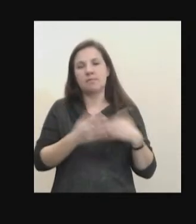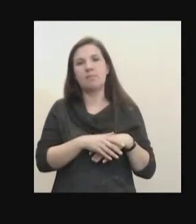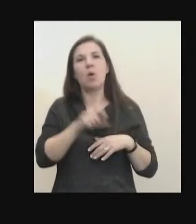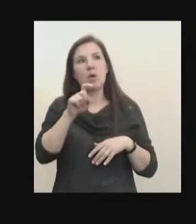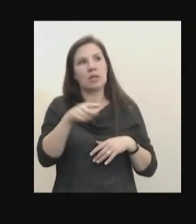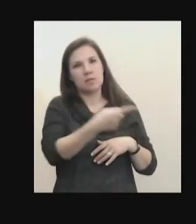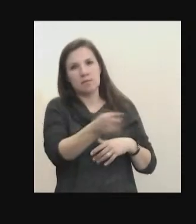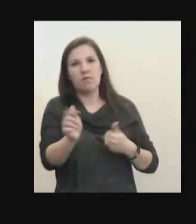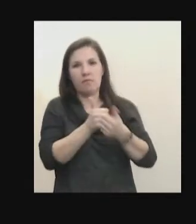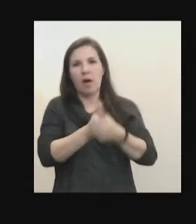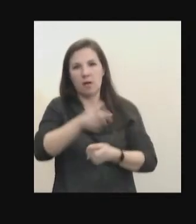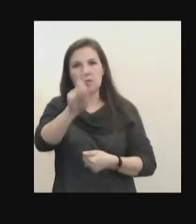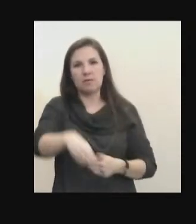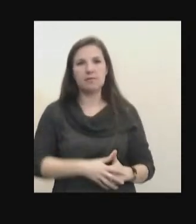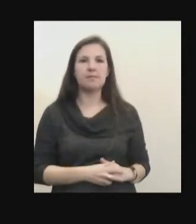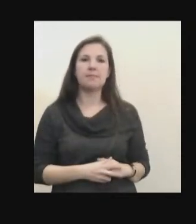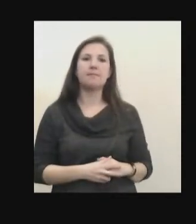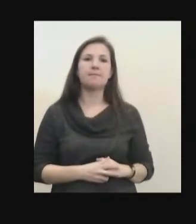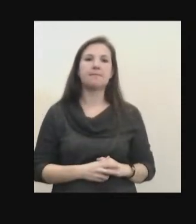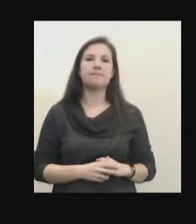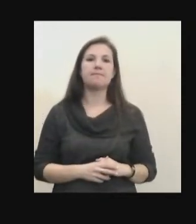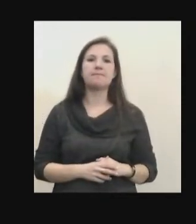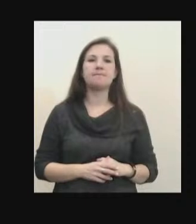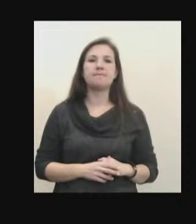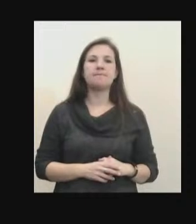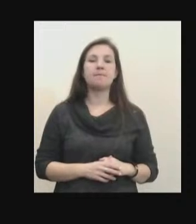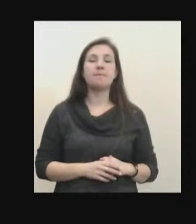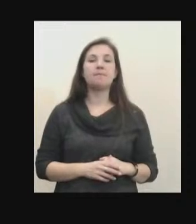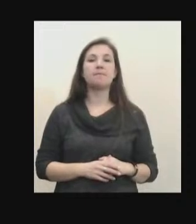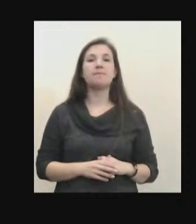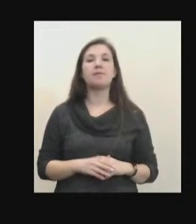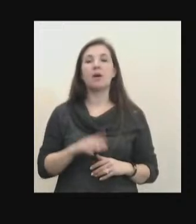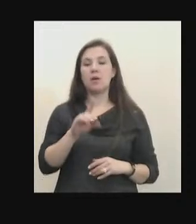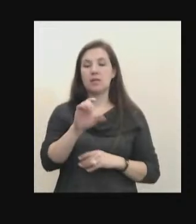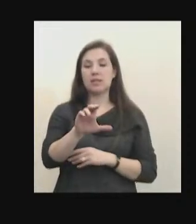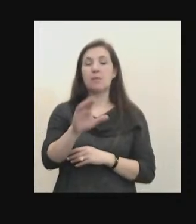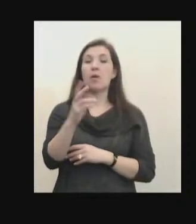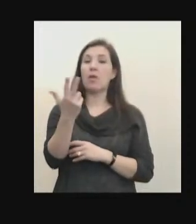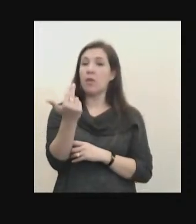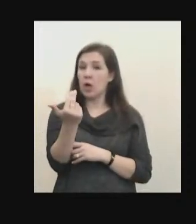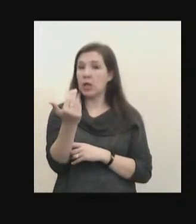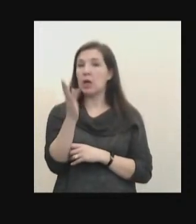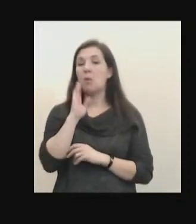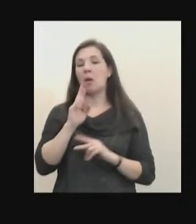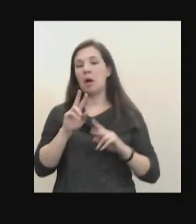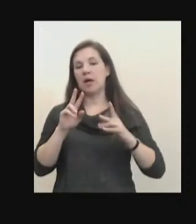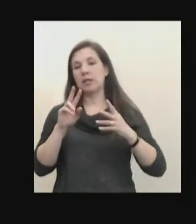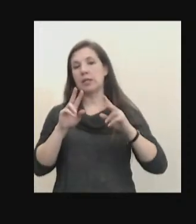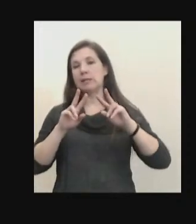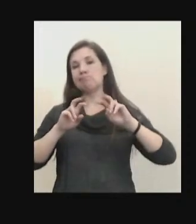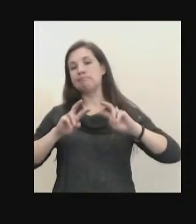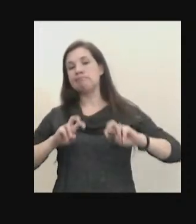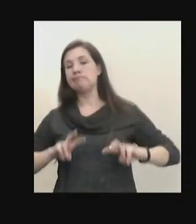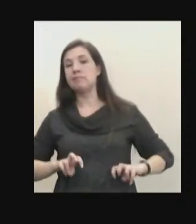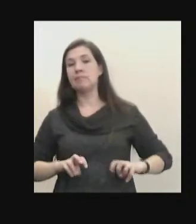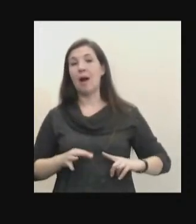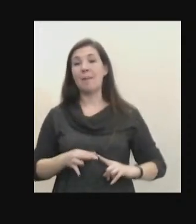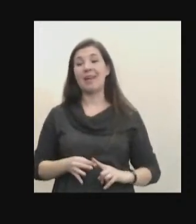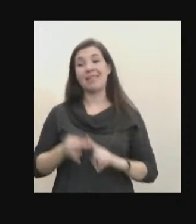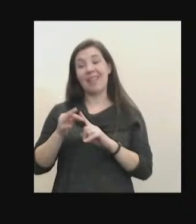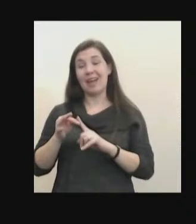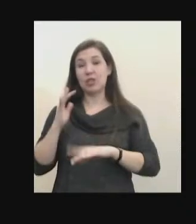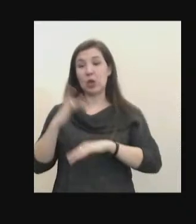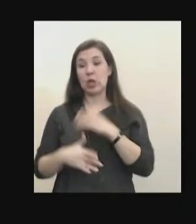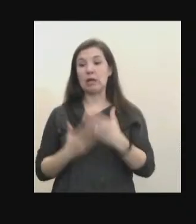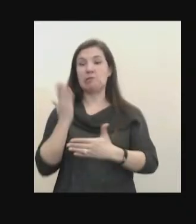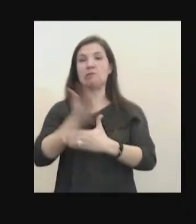it. We are going to reassess, of course, on December 13th, though unless the conditions require an earlier implementation. We're not at